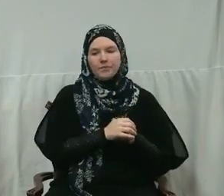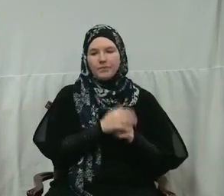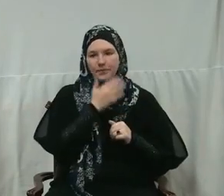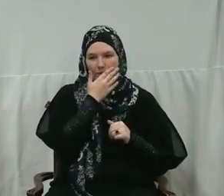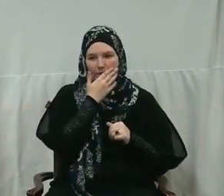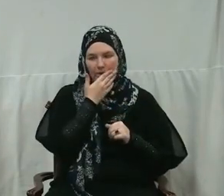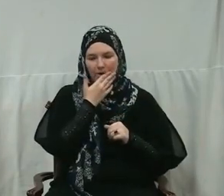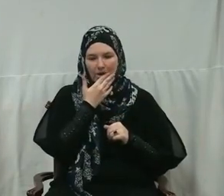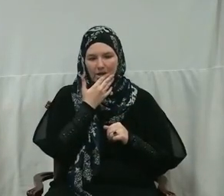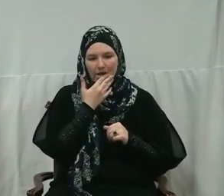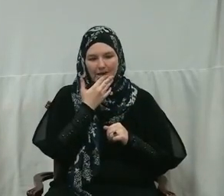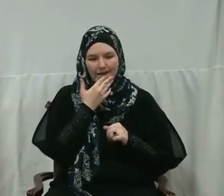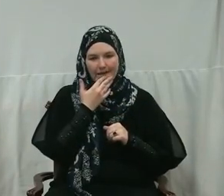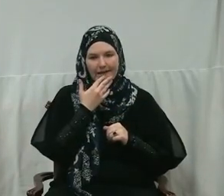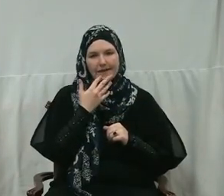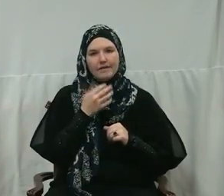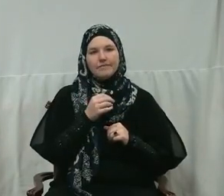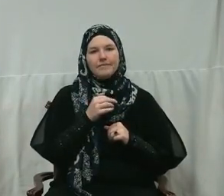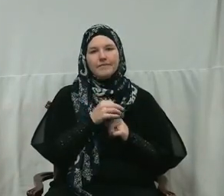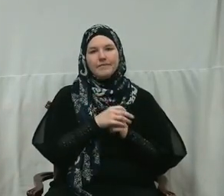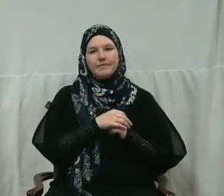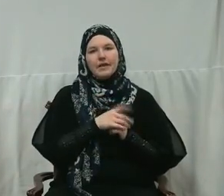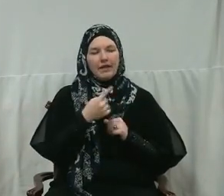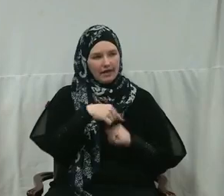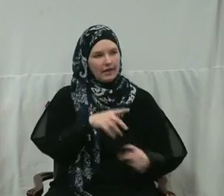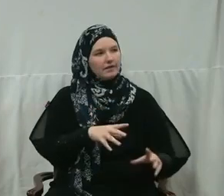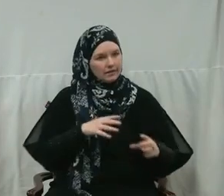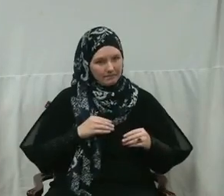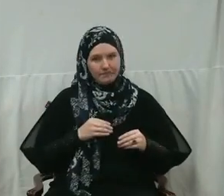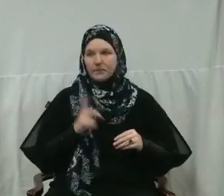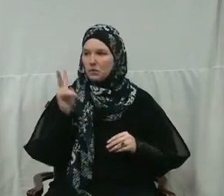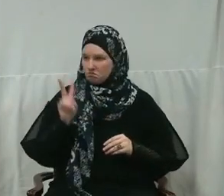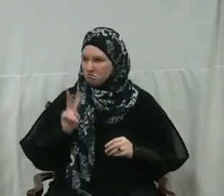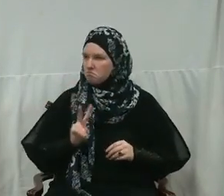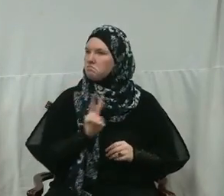gives them those three assurances and they accept it. So they go.